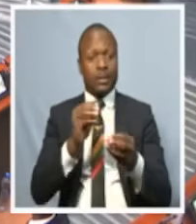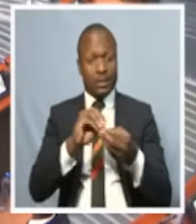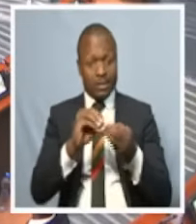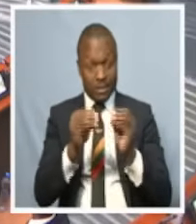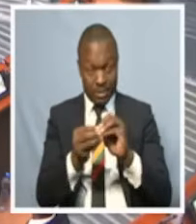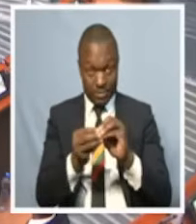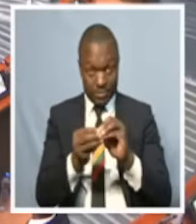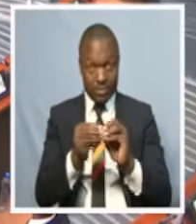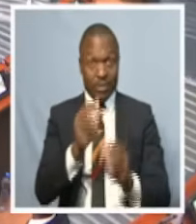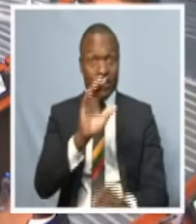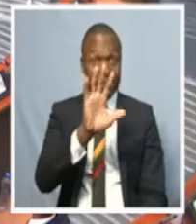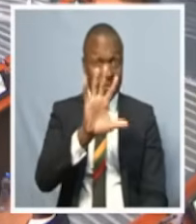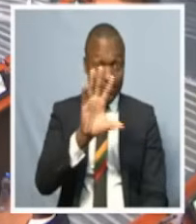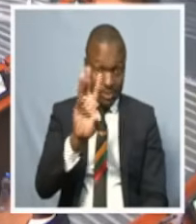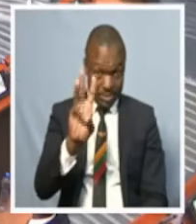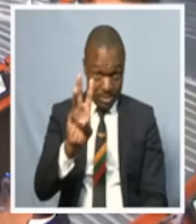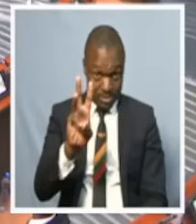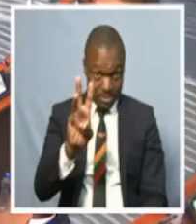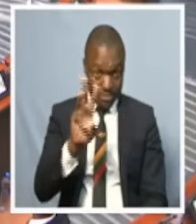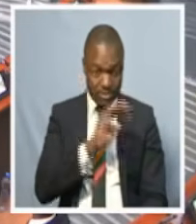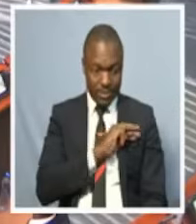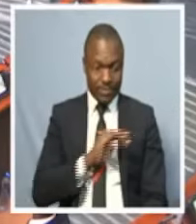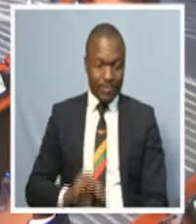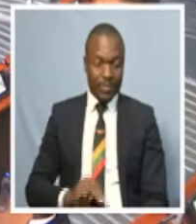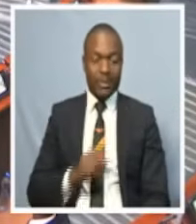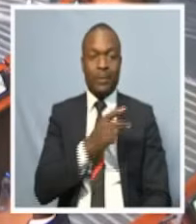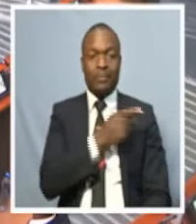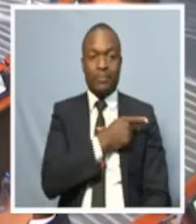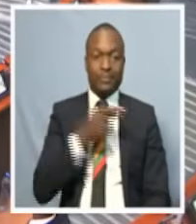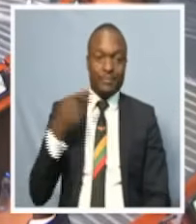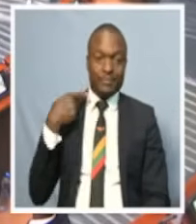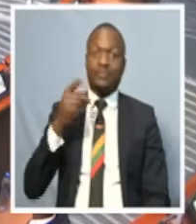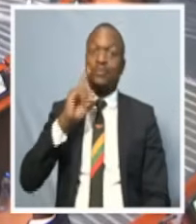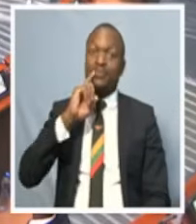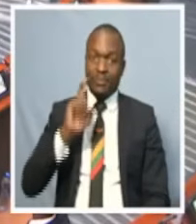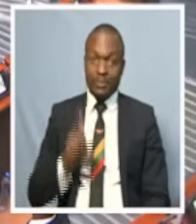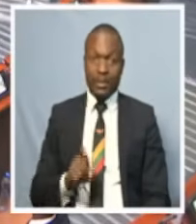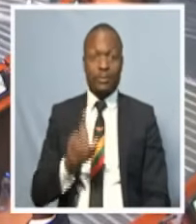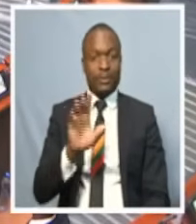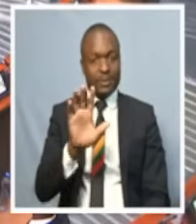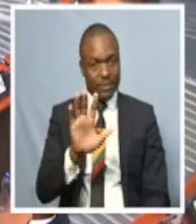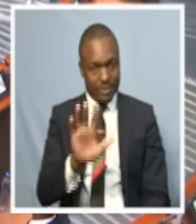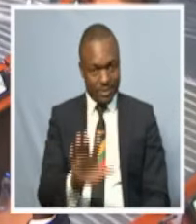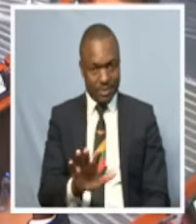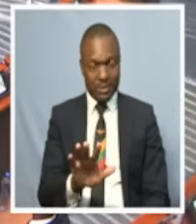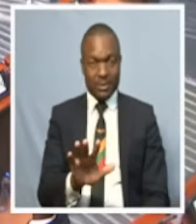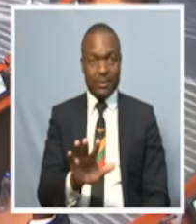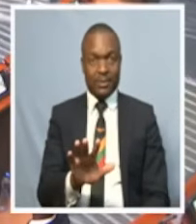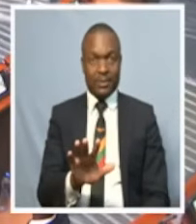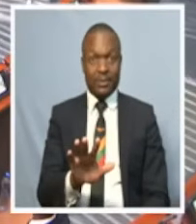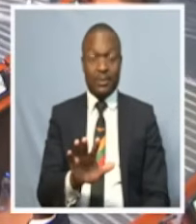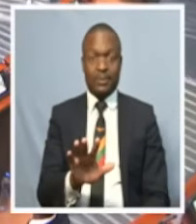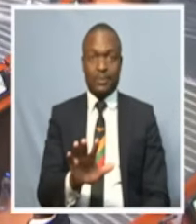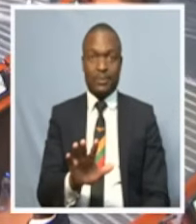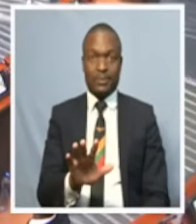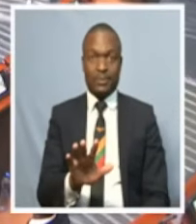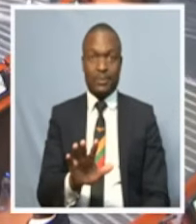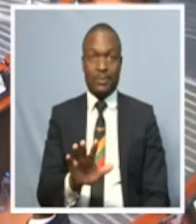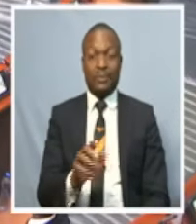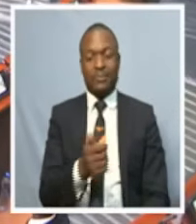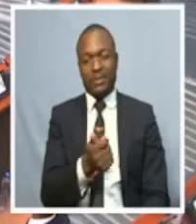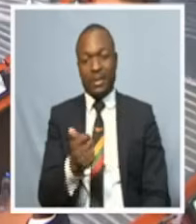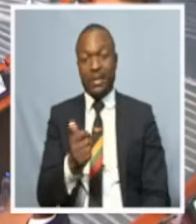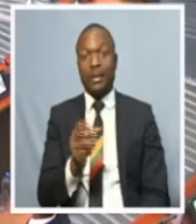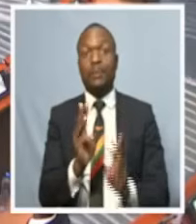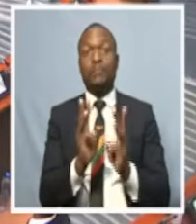1/3 of all members of parliament. That's about 56 members of parliament. So 56 members of parliament have to be present in the house for